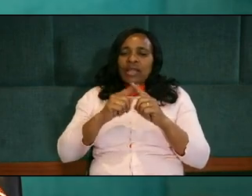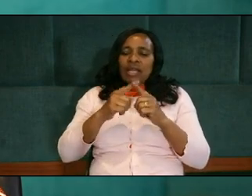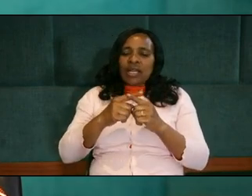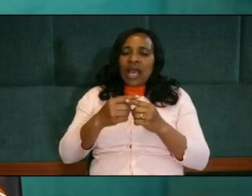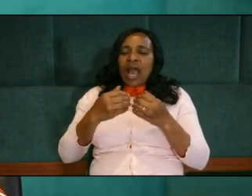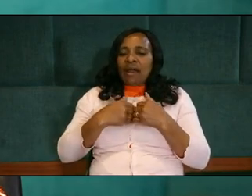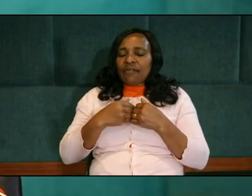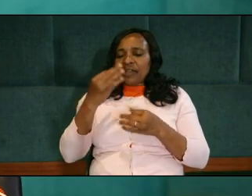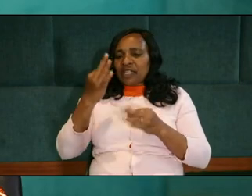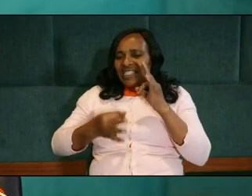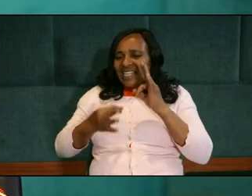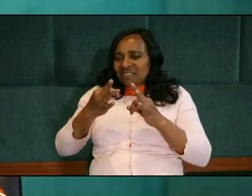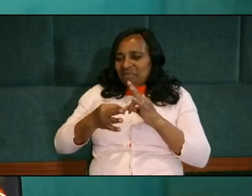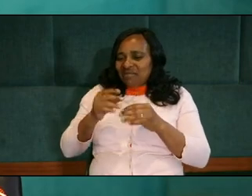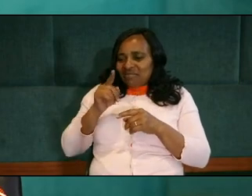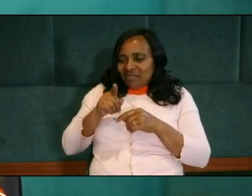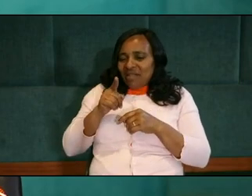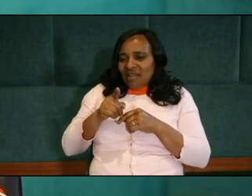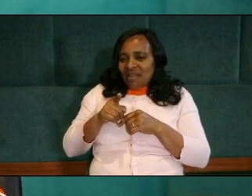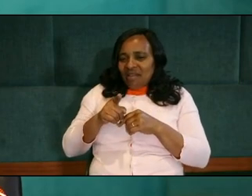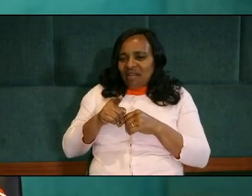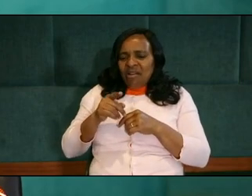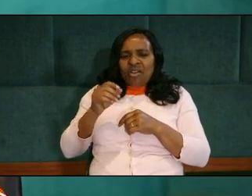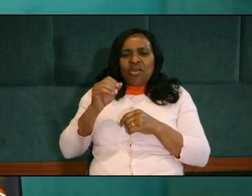by the judgment then, he was